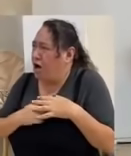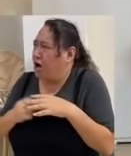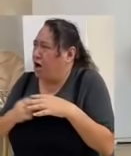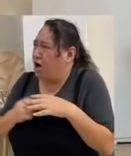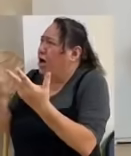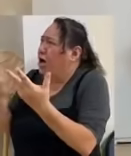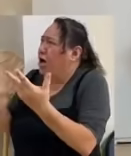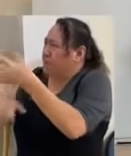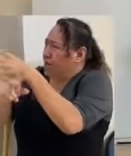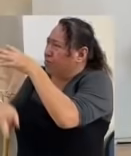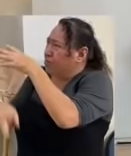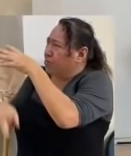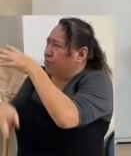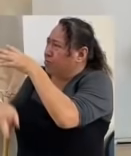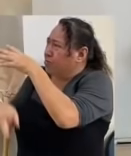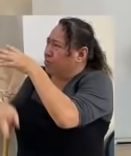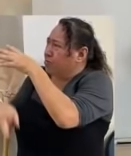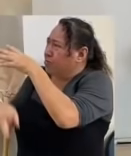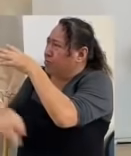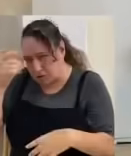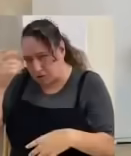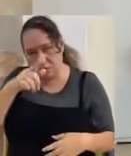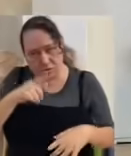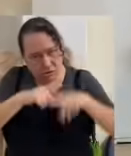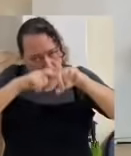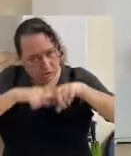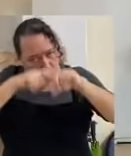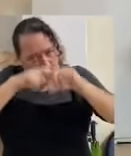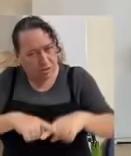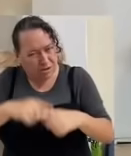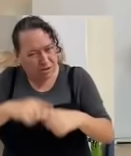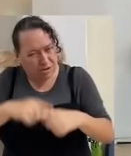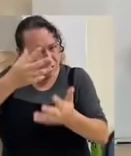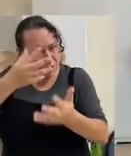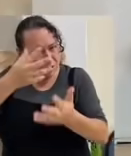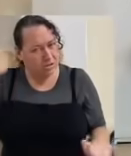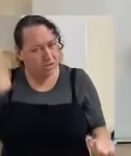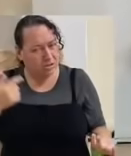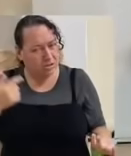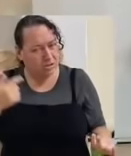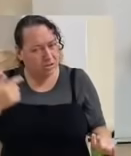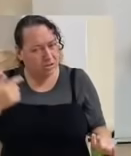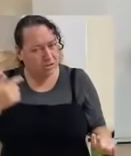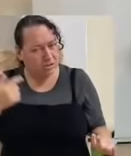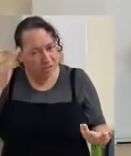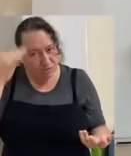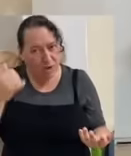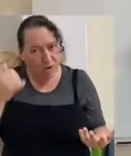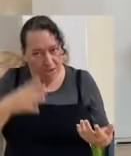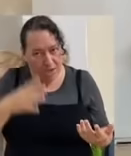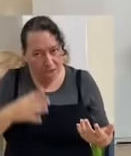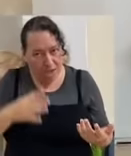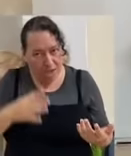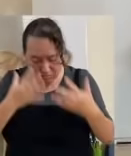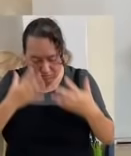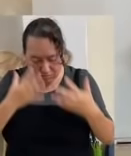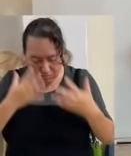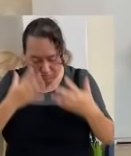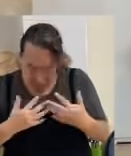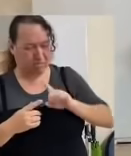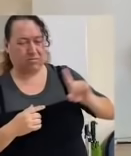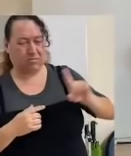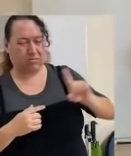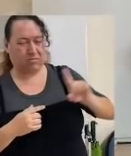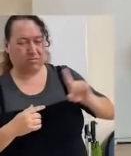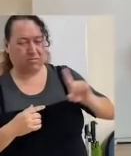Because you have put your life in riches. That's why this man goes away sad. And the apostles, the